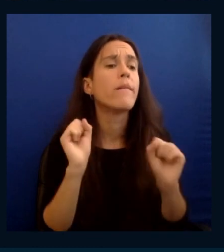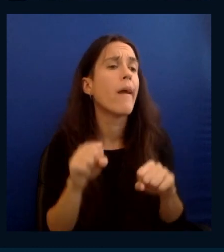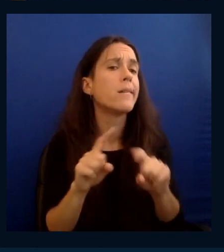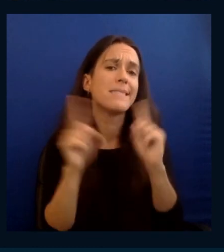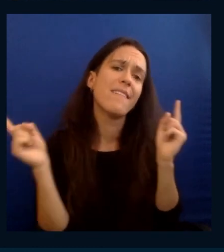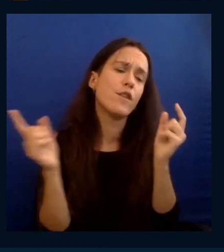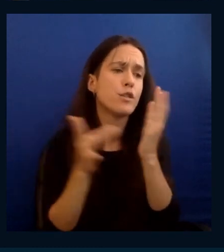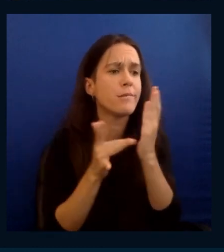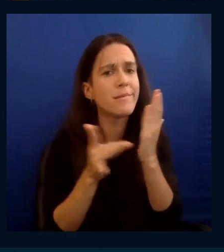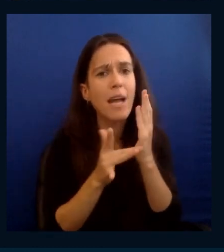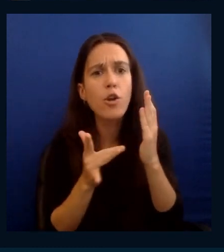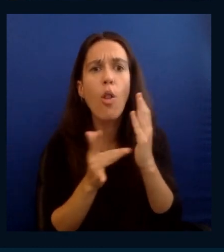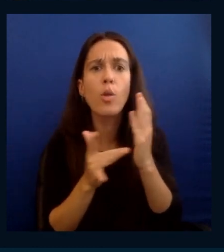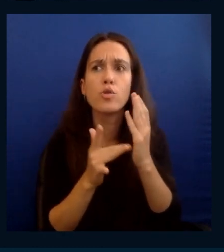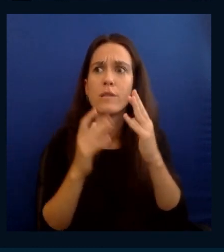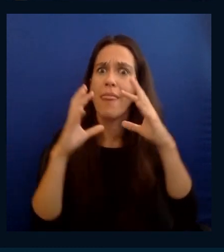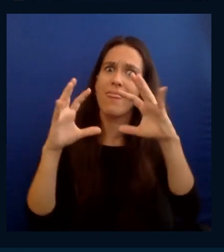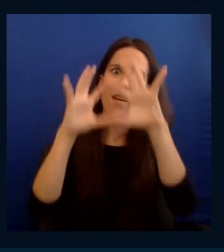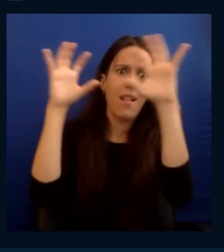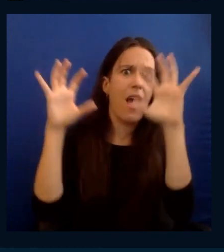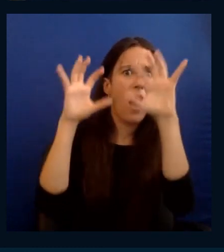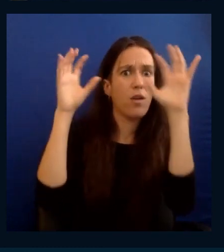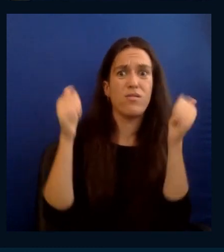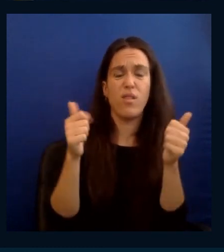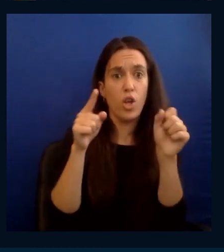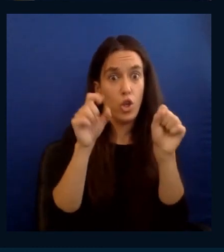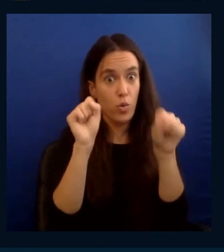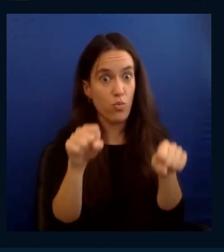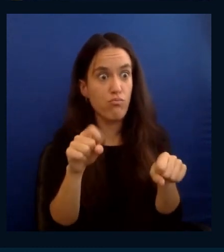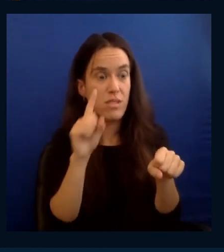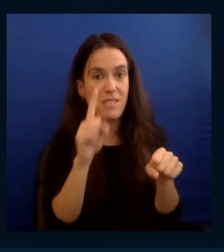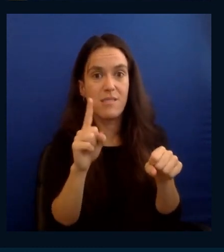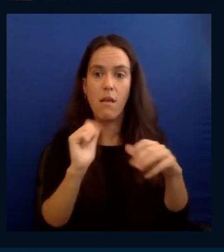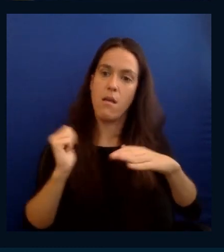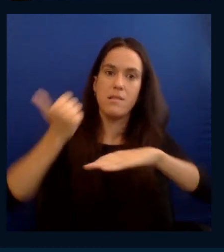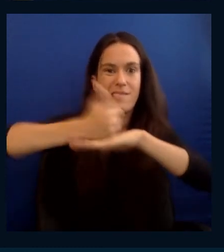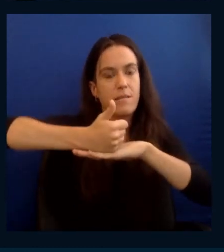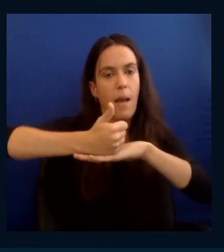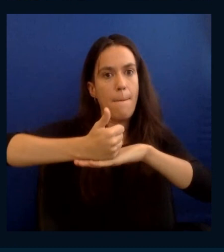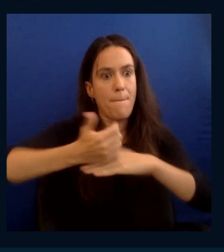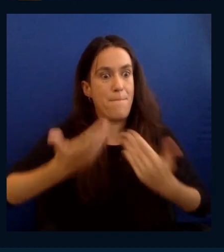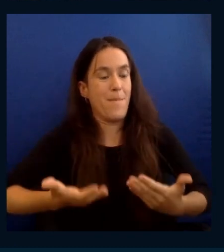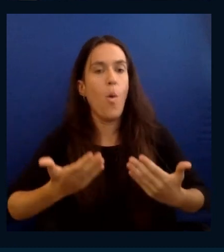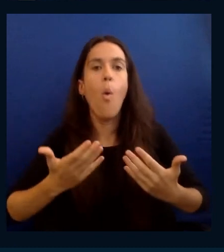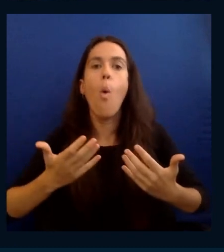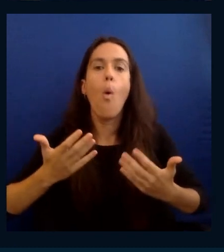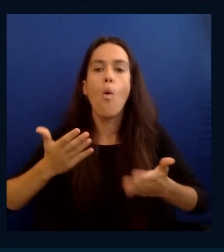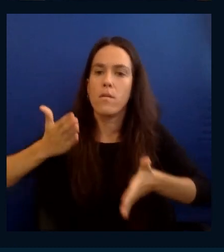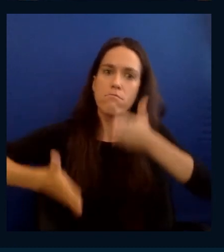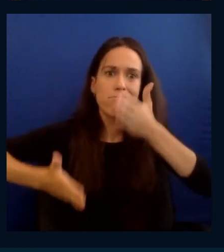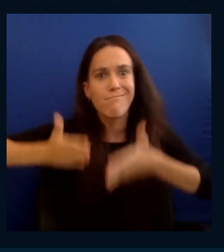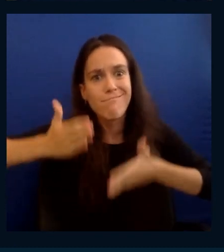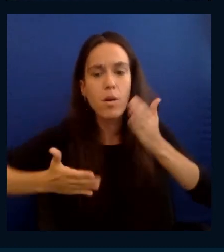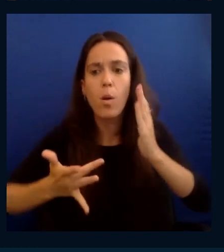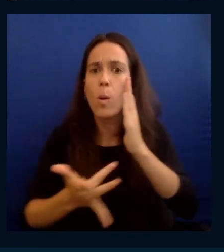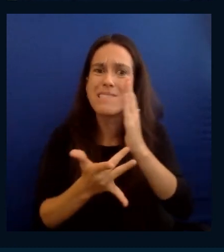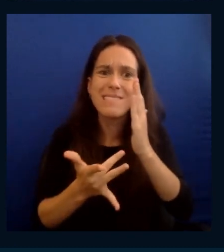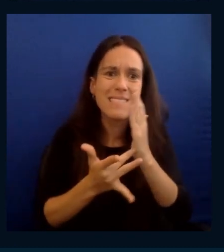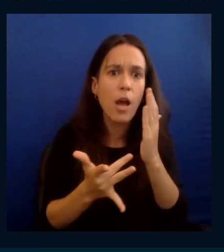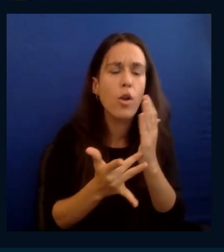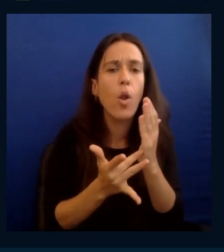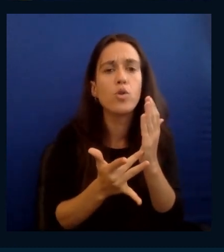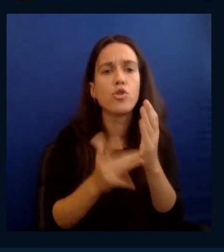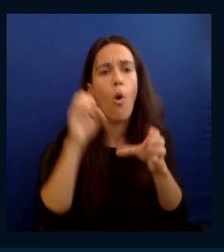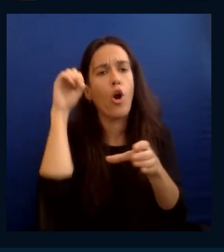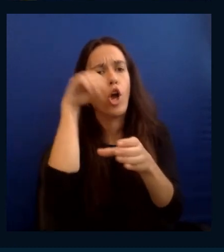bring them together in the cloud. And you can absolutely set up these environments on premise or using virtual machines or other technologies, or even using things like